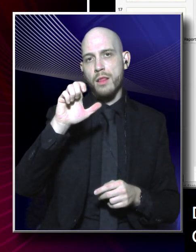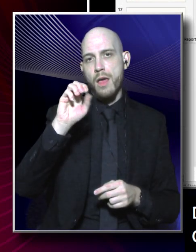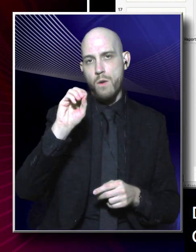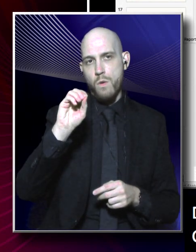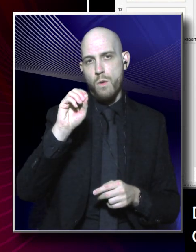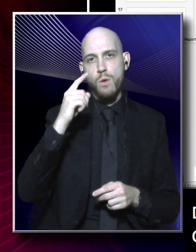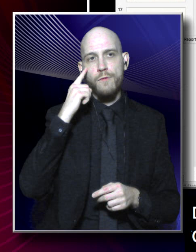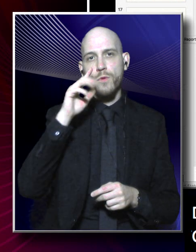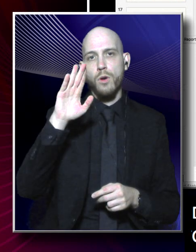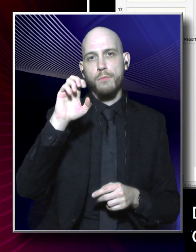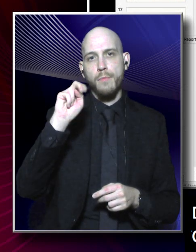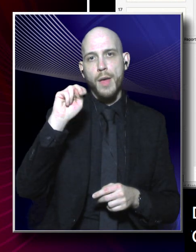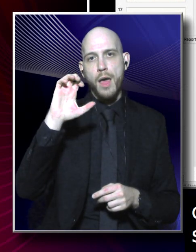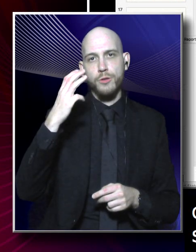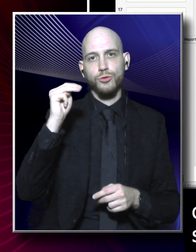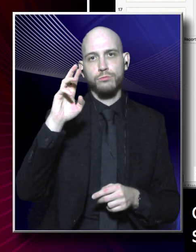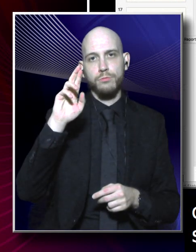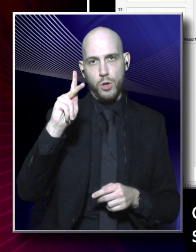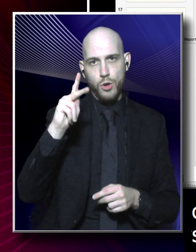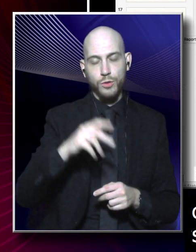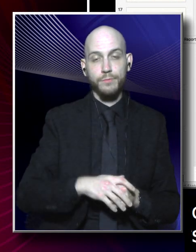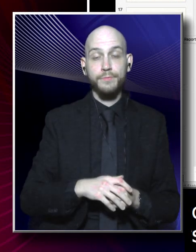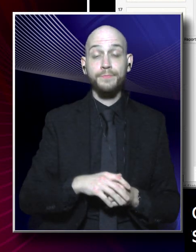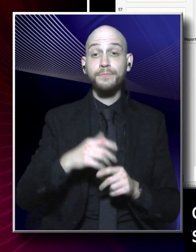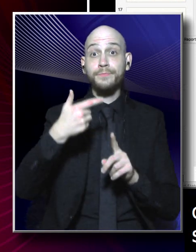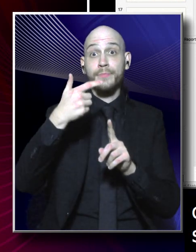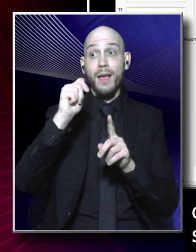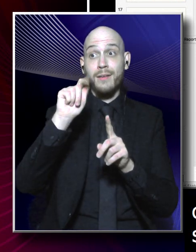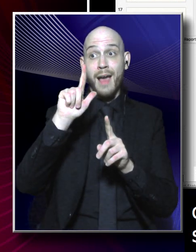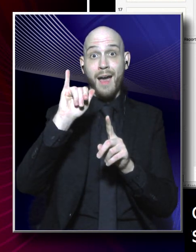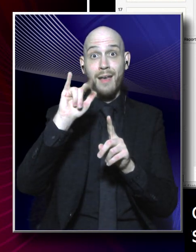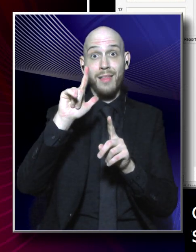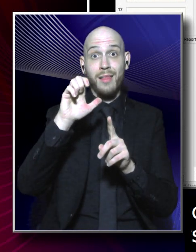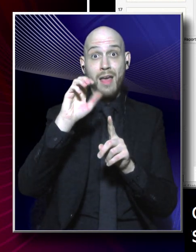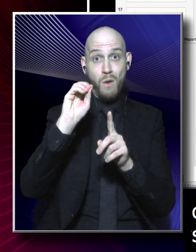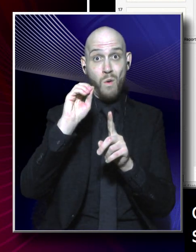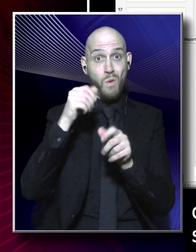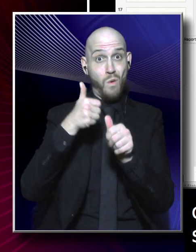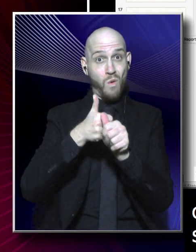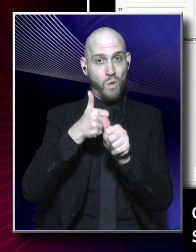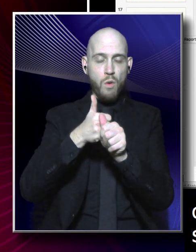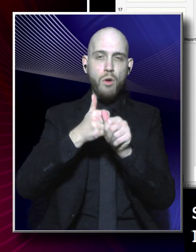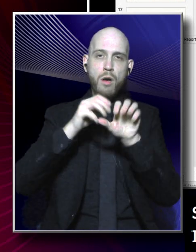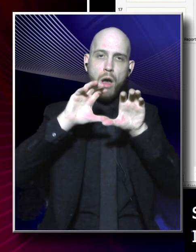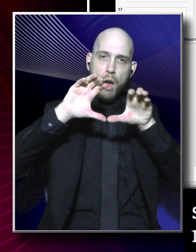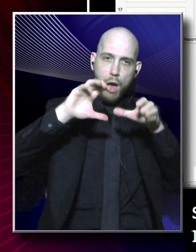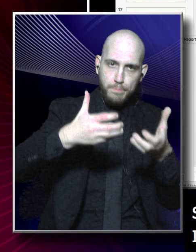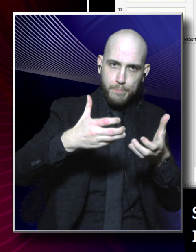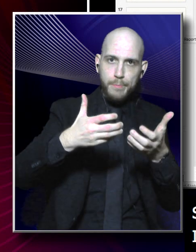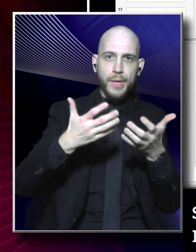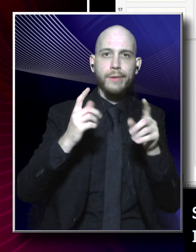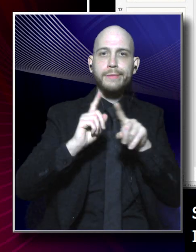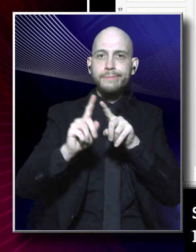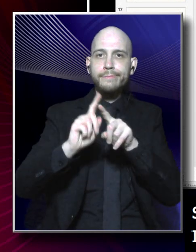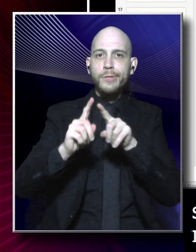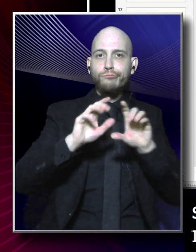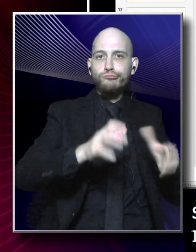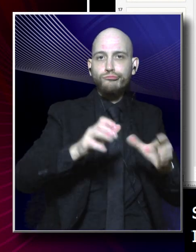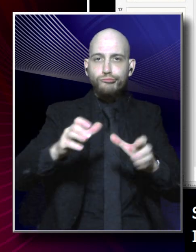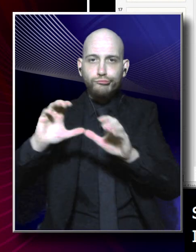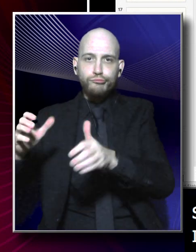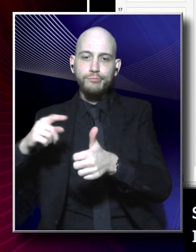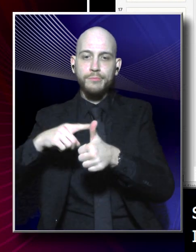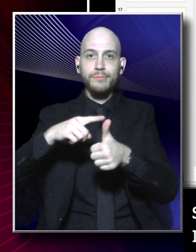Galileo report. When we look at Galileo, it groups students into high risk of not being